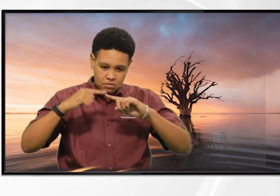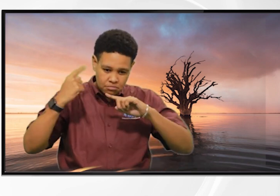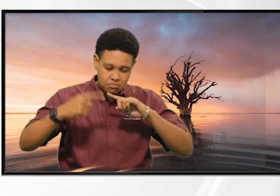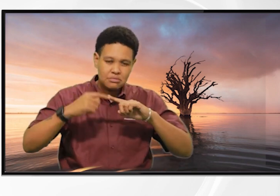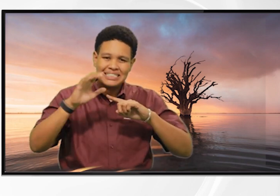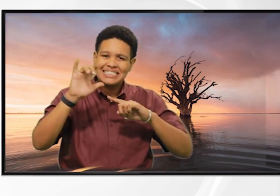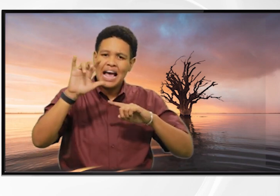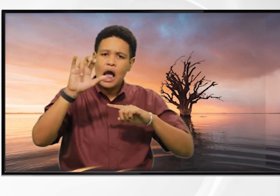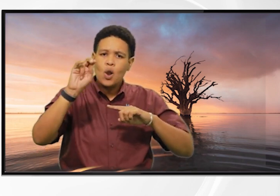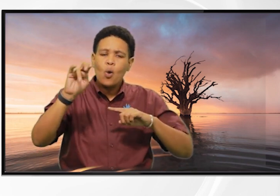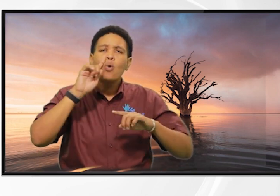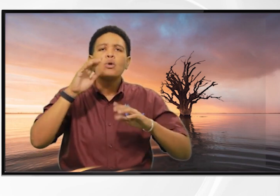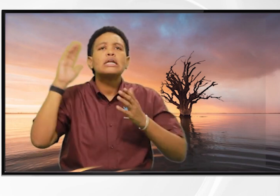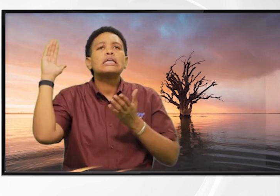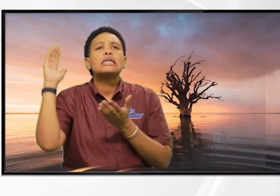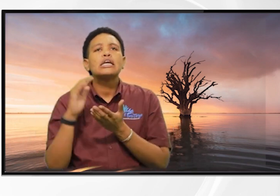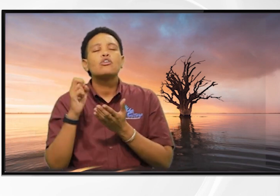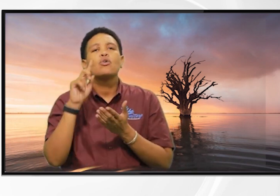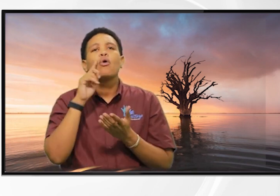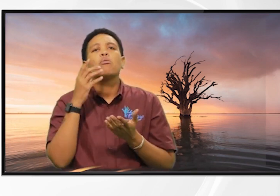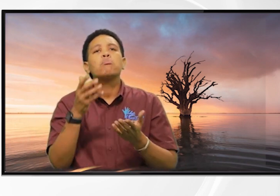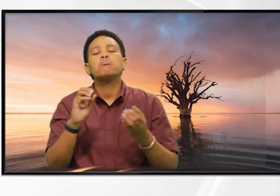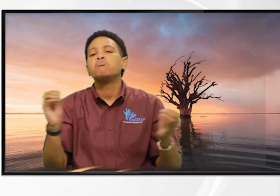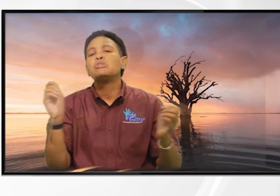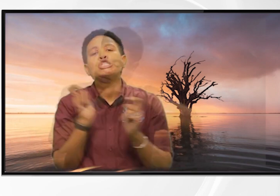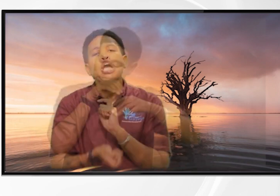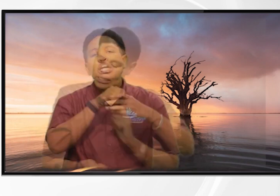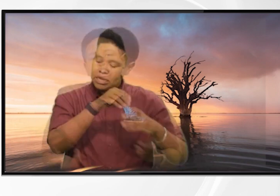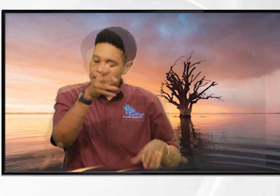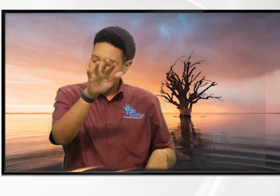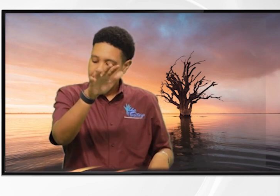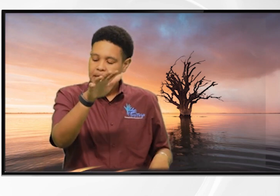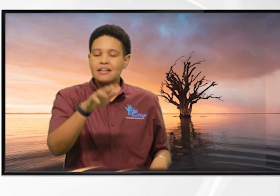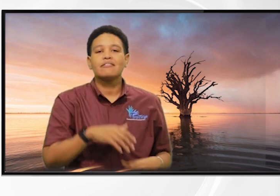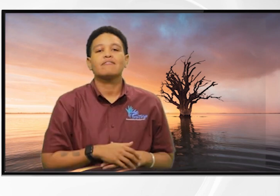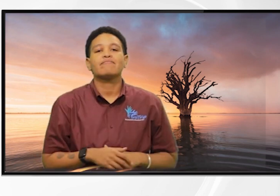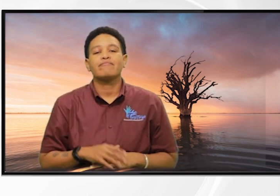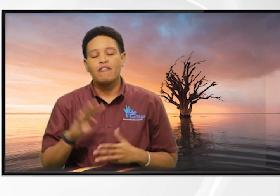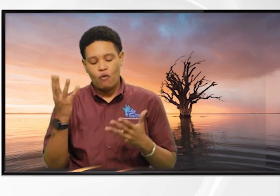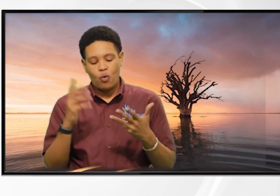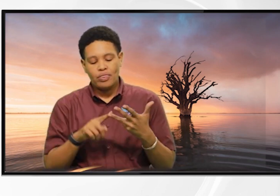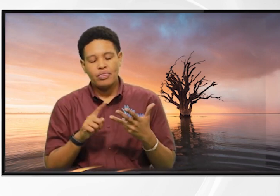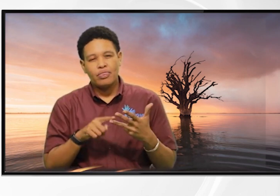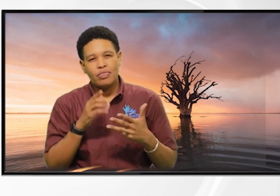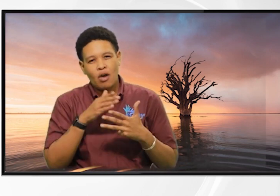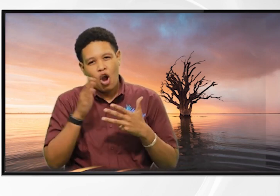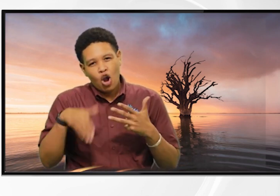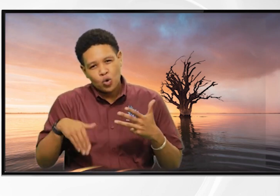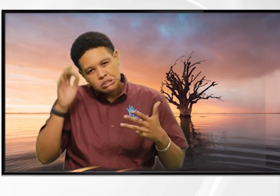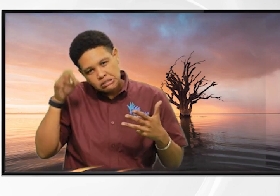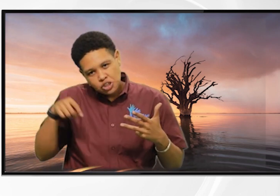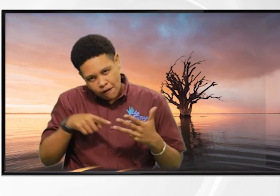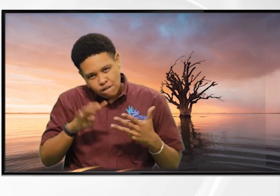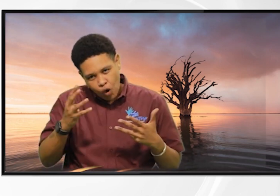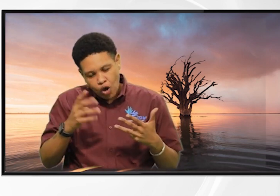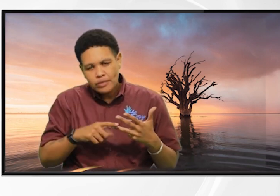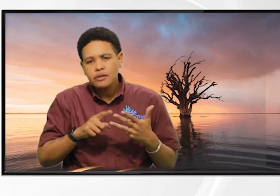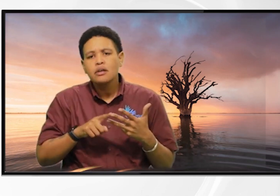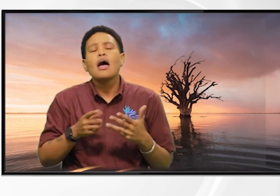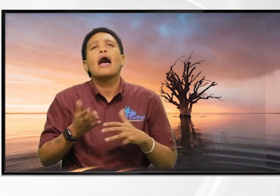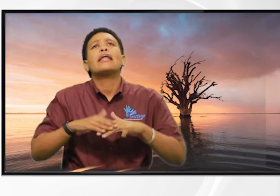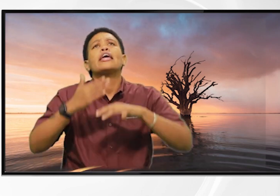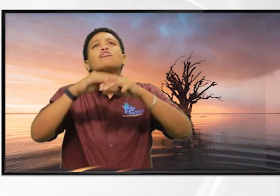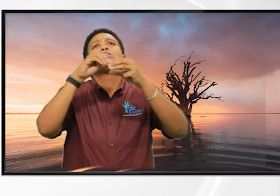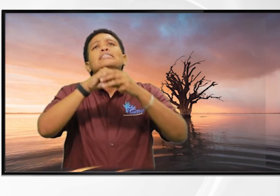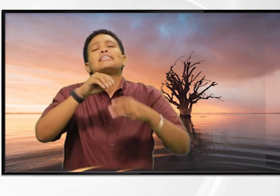decrease or remain essentially unchanged. Conclusion 4. An increase in mean